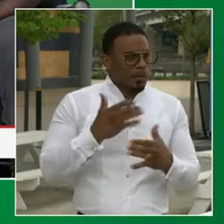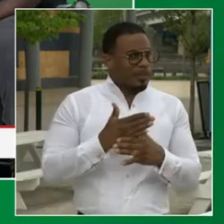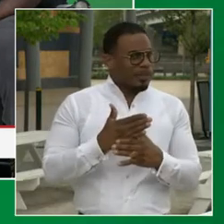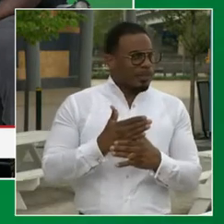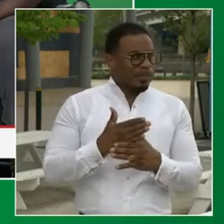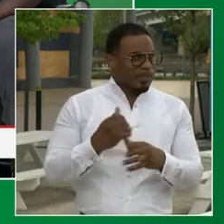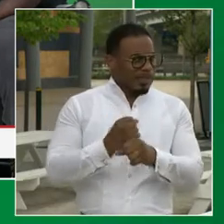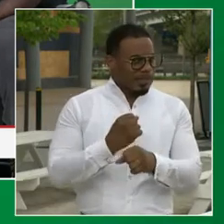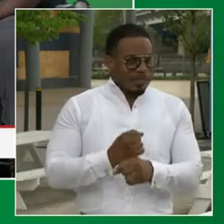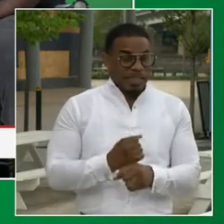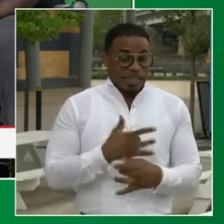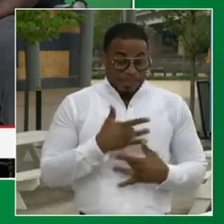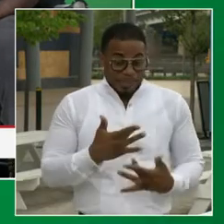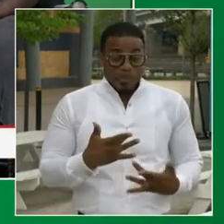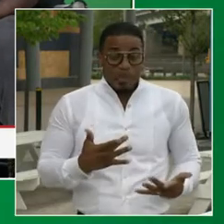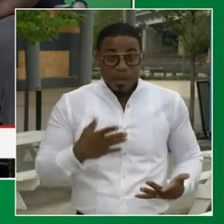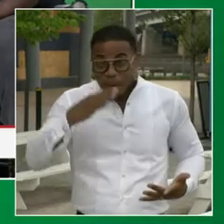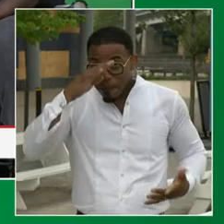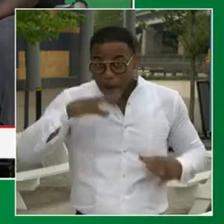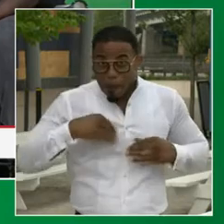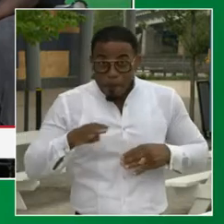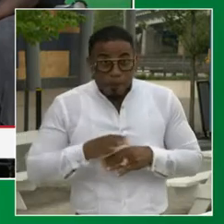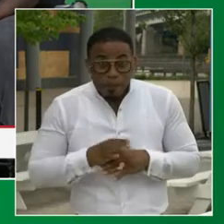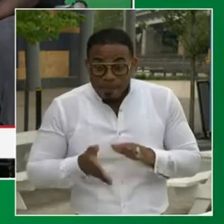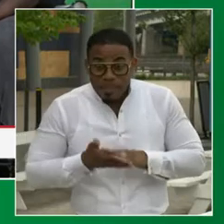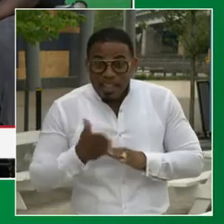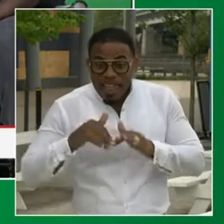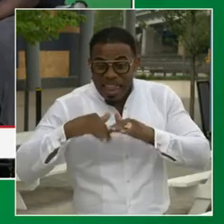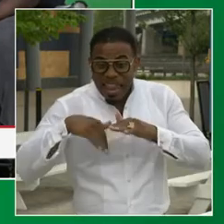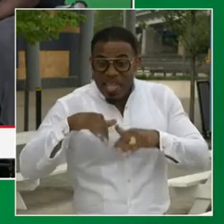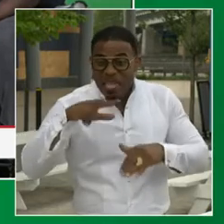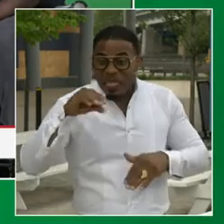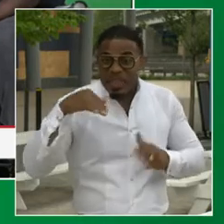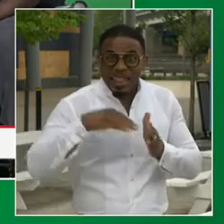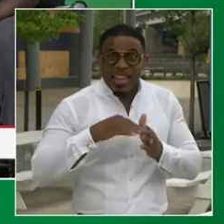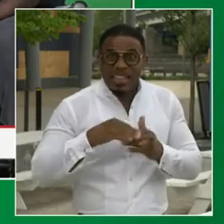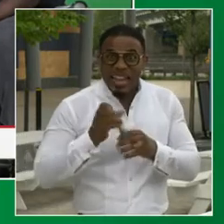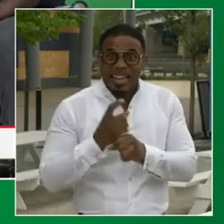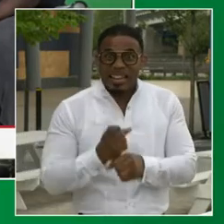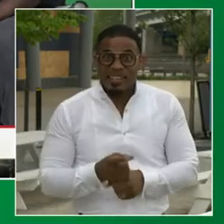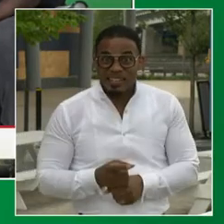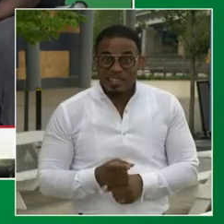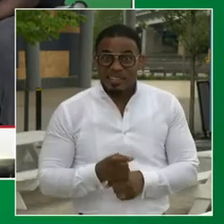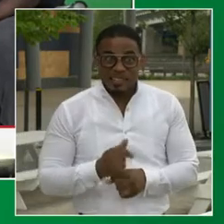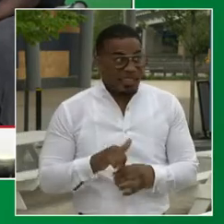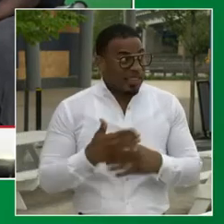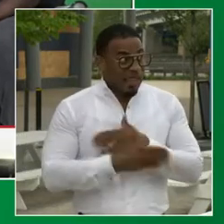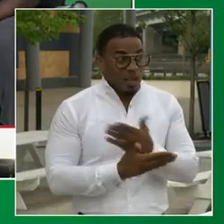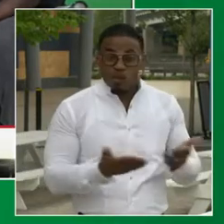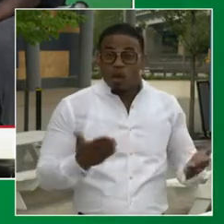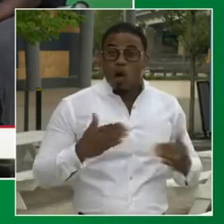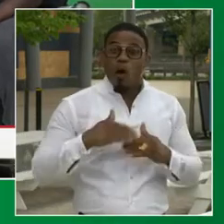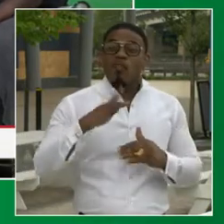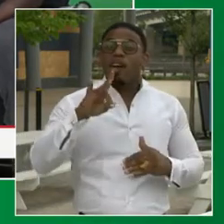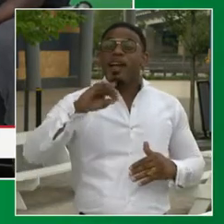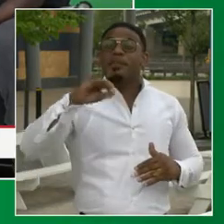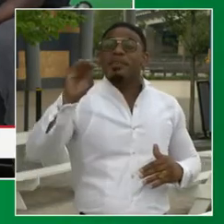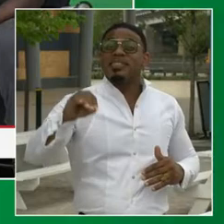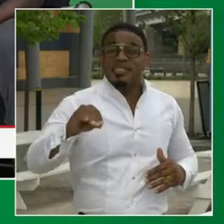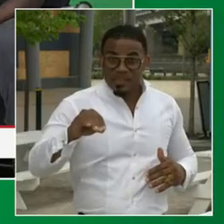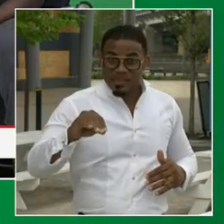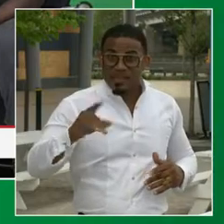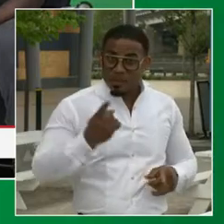share the statistics. Typically, Black-owned businesses generate less than $30,000 a year in this country, over